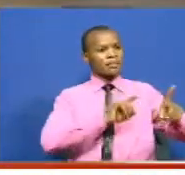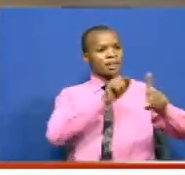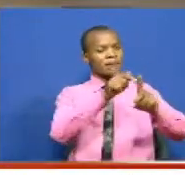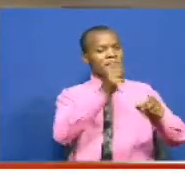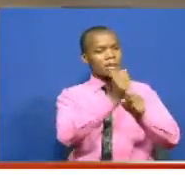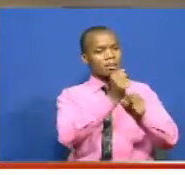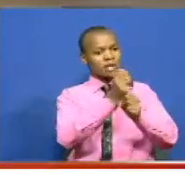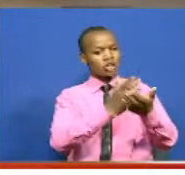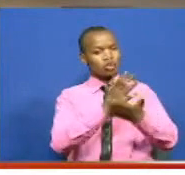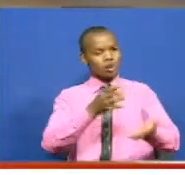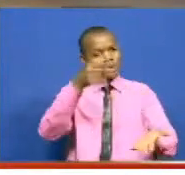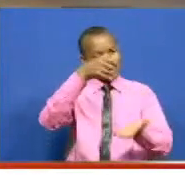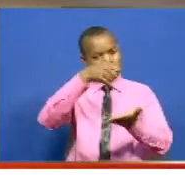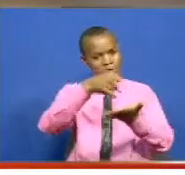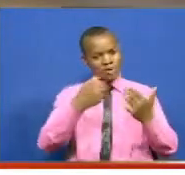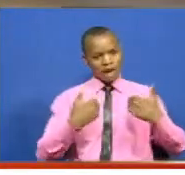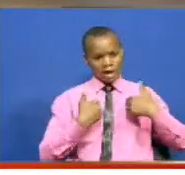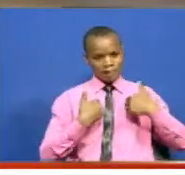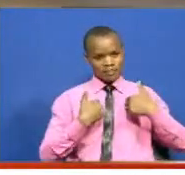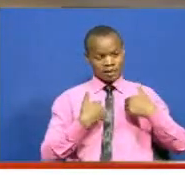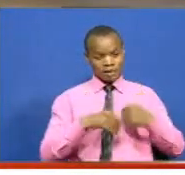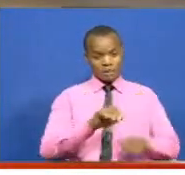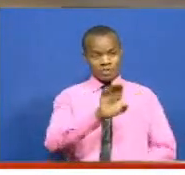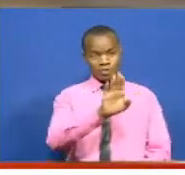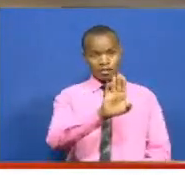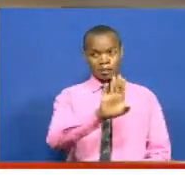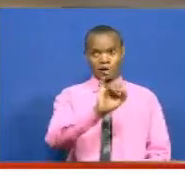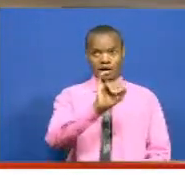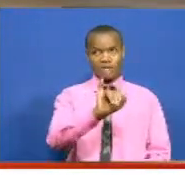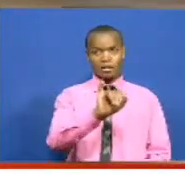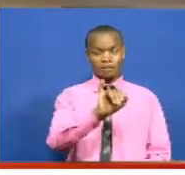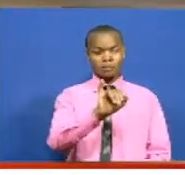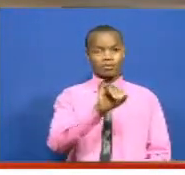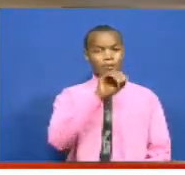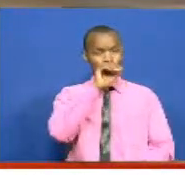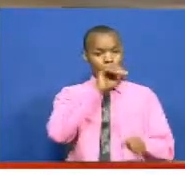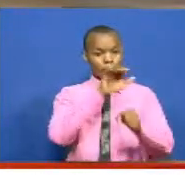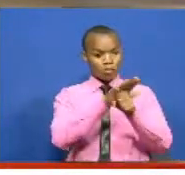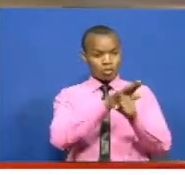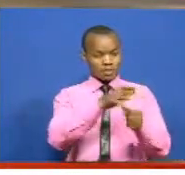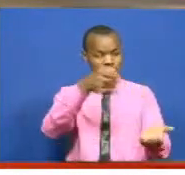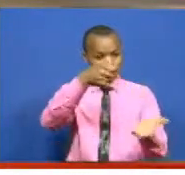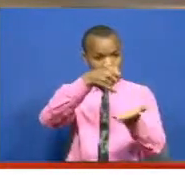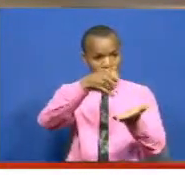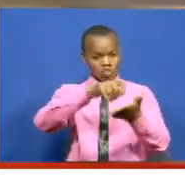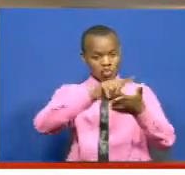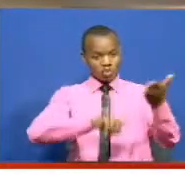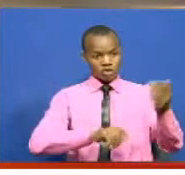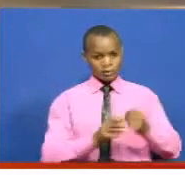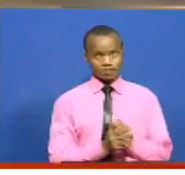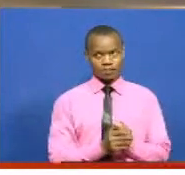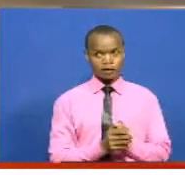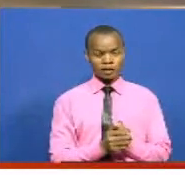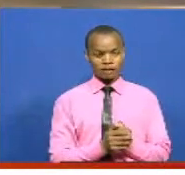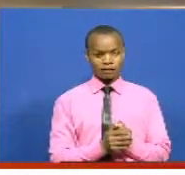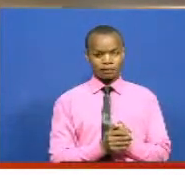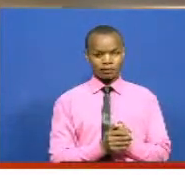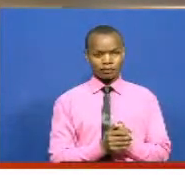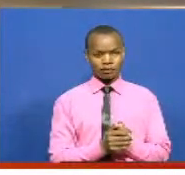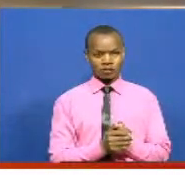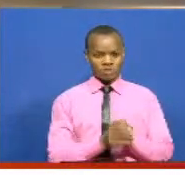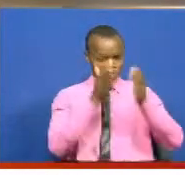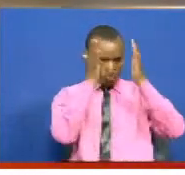inclusion, the reason I asked you that question is because BBI, actually one of the promises it carries is that it's going to really focus on